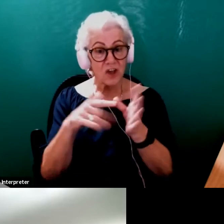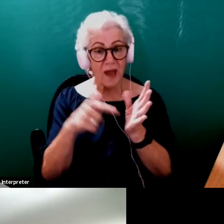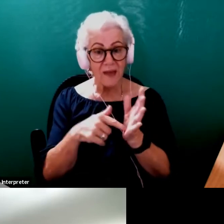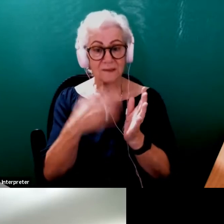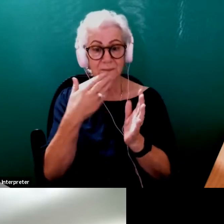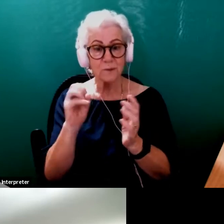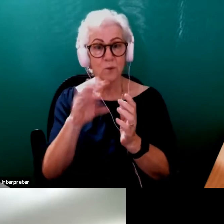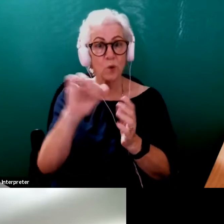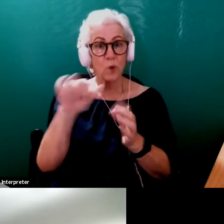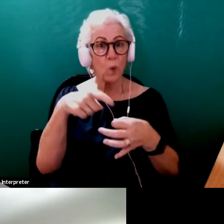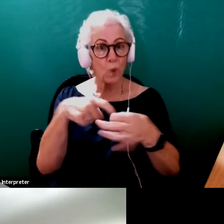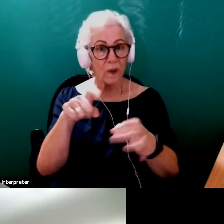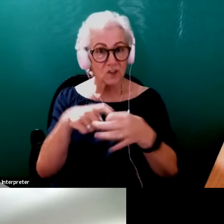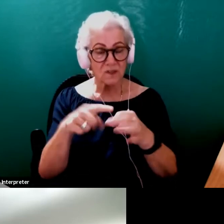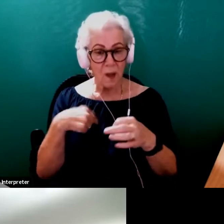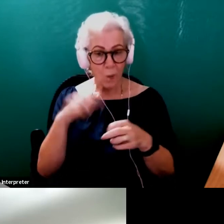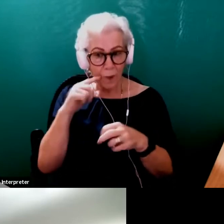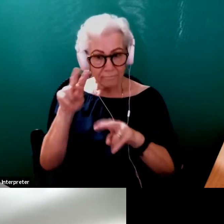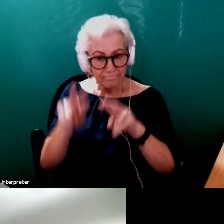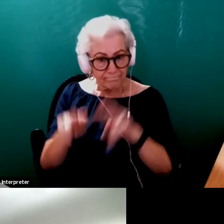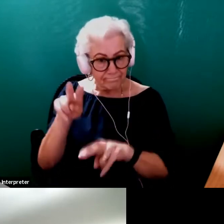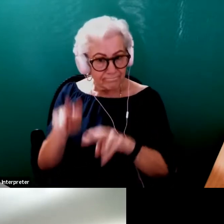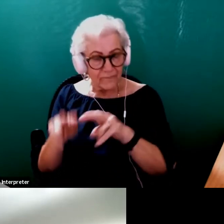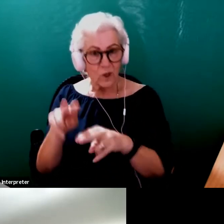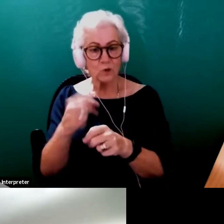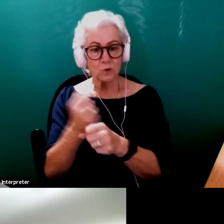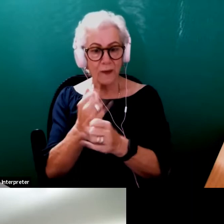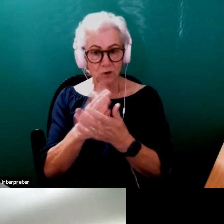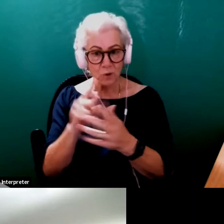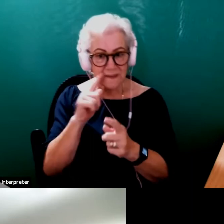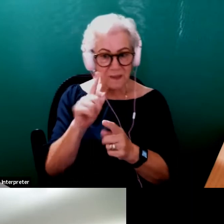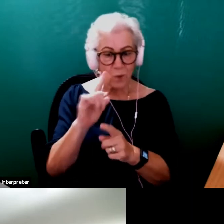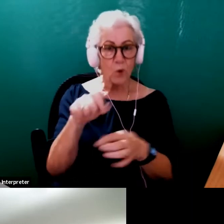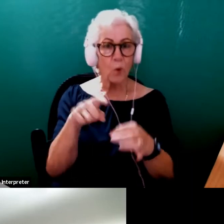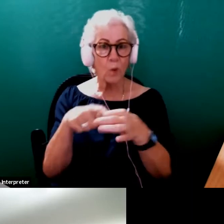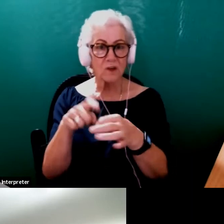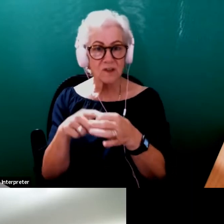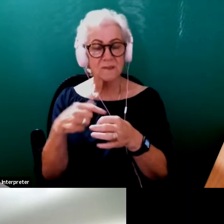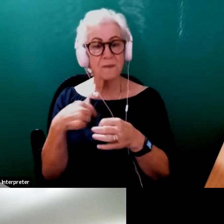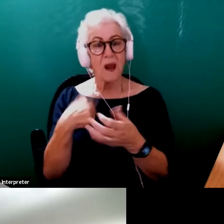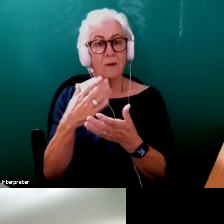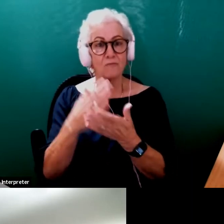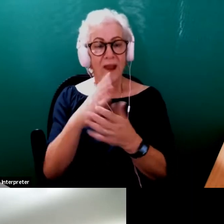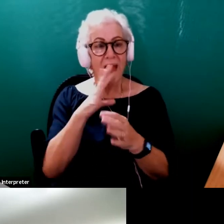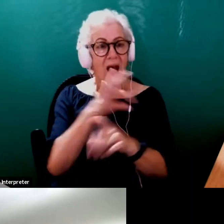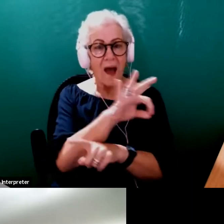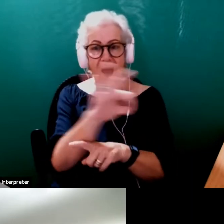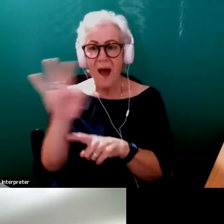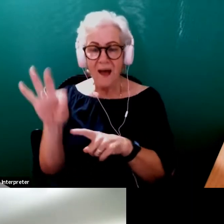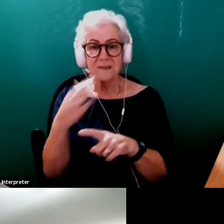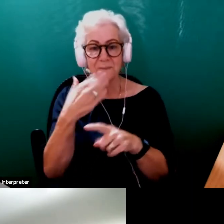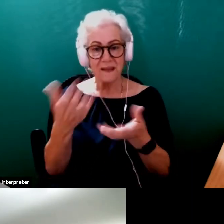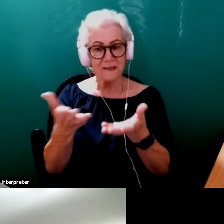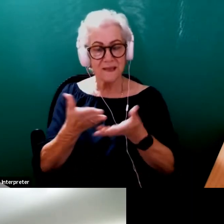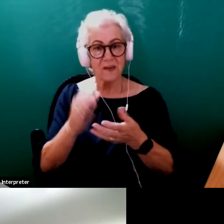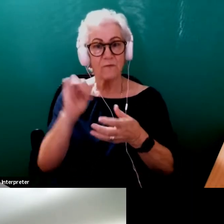you and I talk. But I do encourage our audience this morning or this evening, wherever you're located, to give us your questions